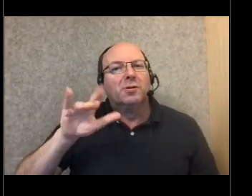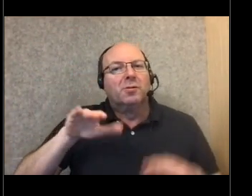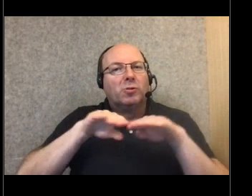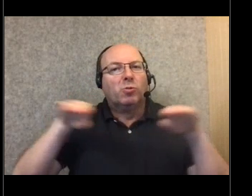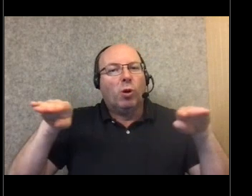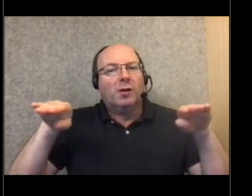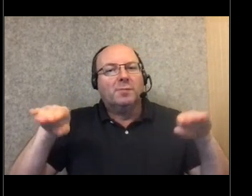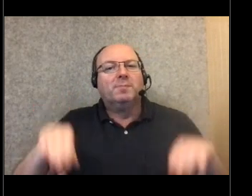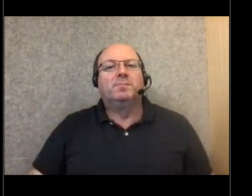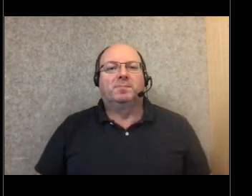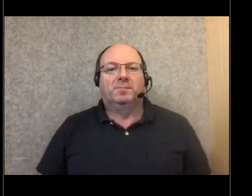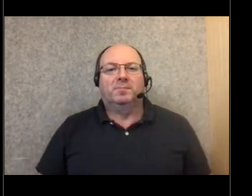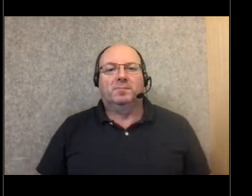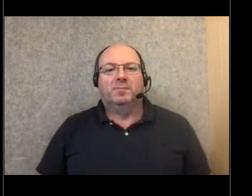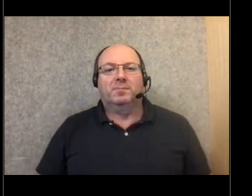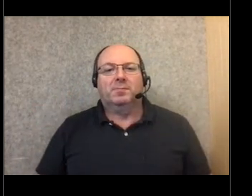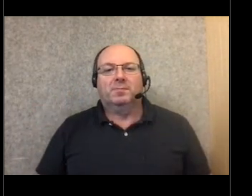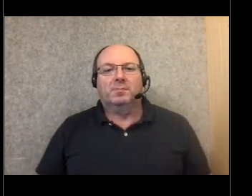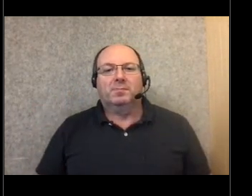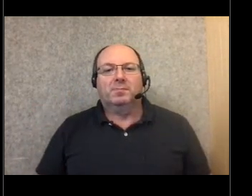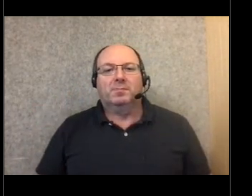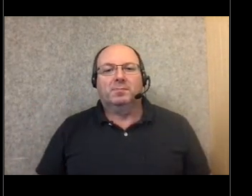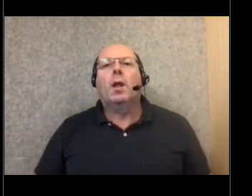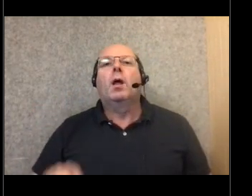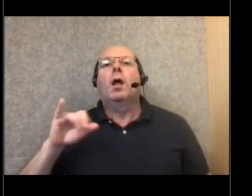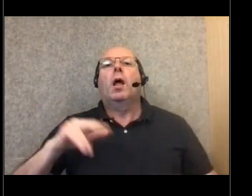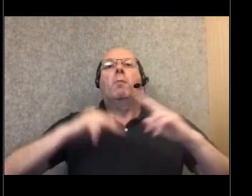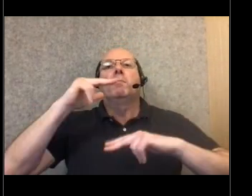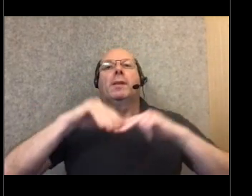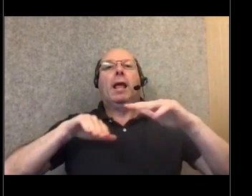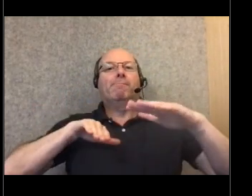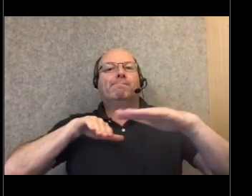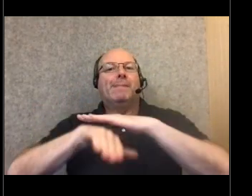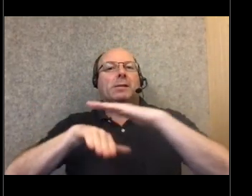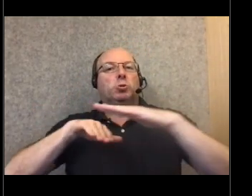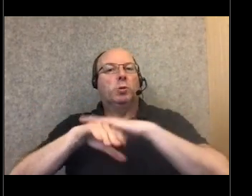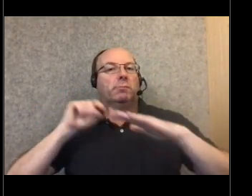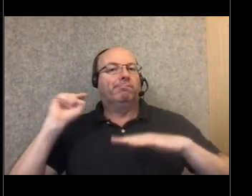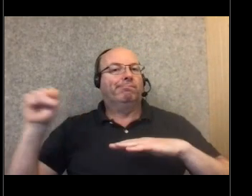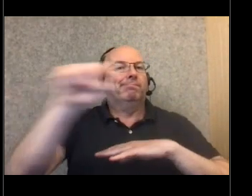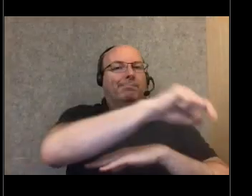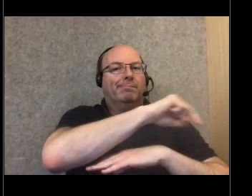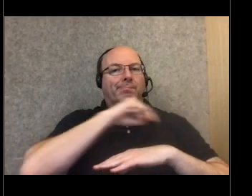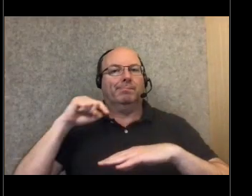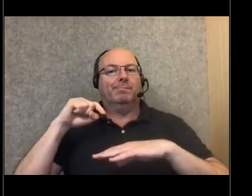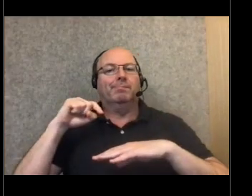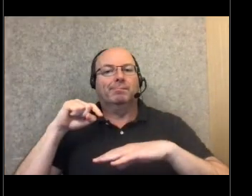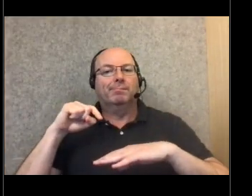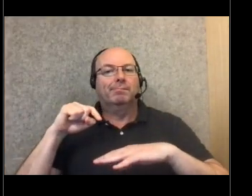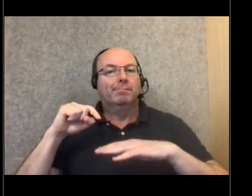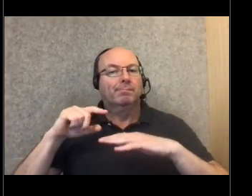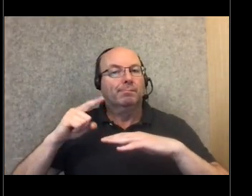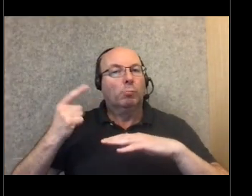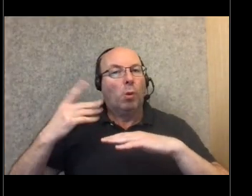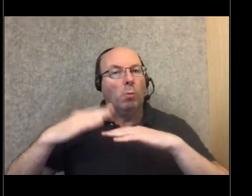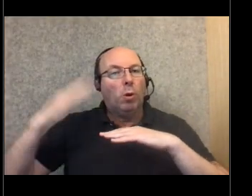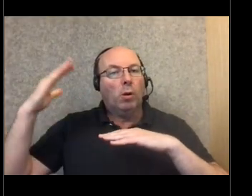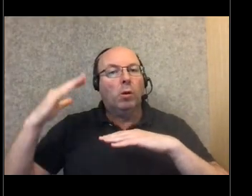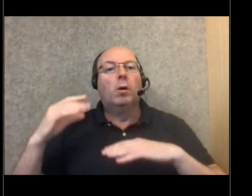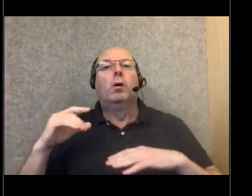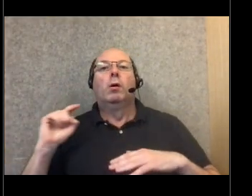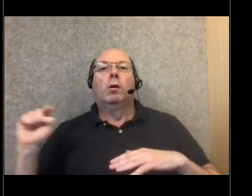When a building has one or more common entrances, at least one of those entrances shall